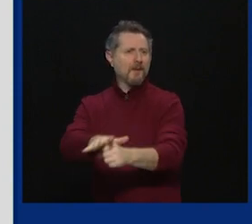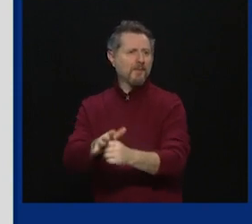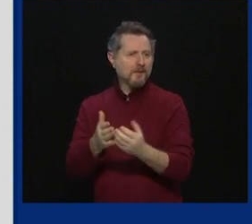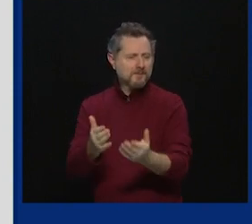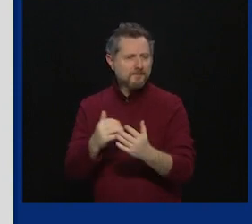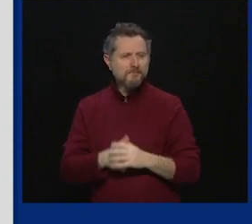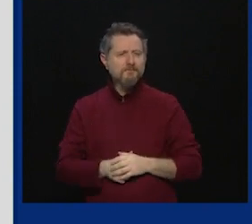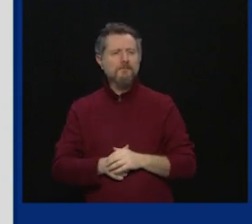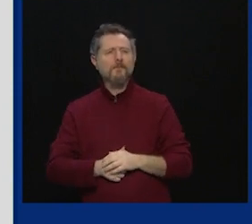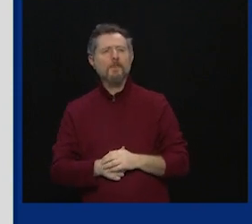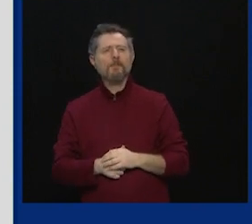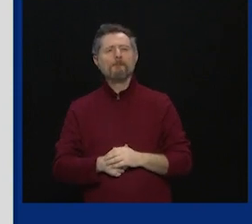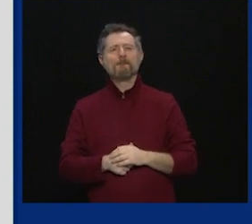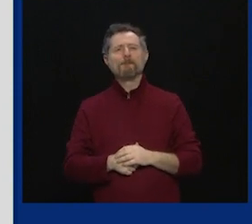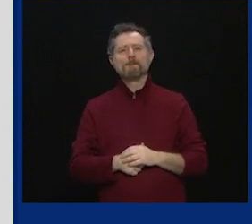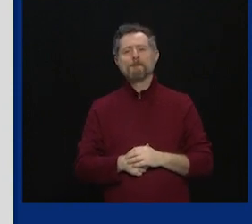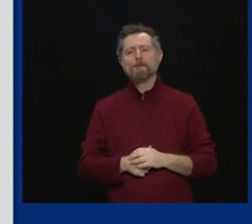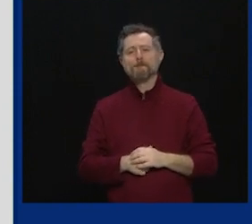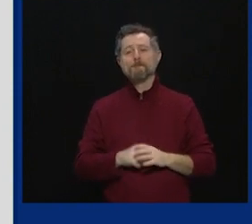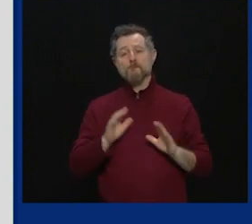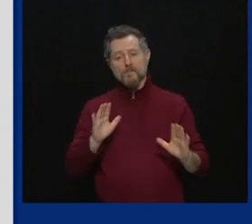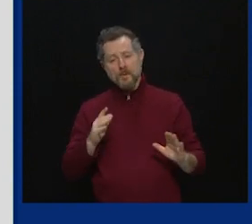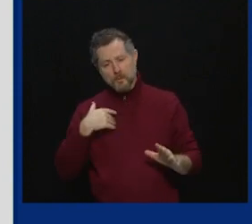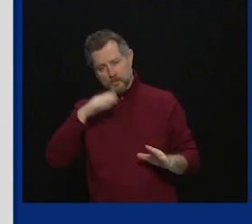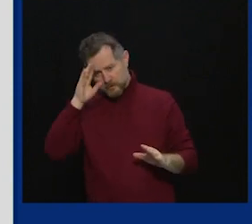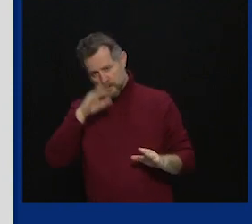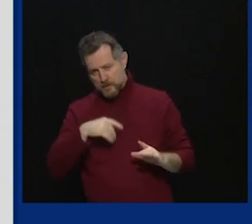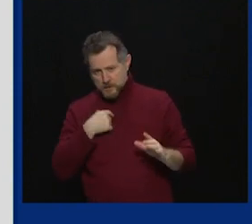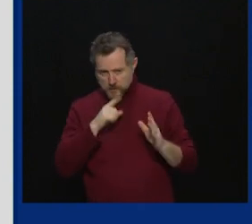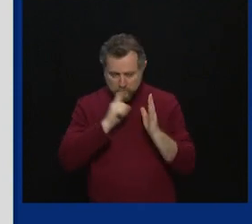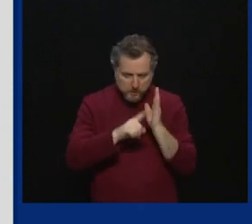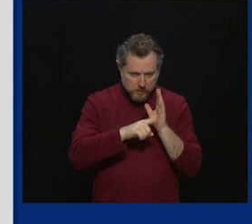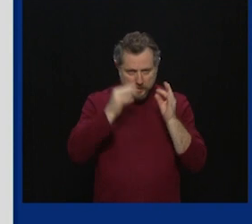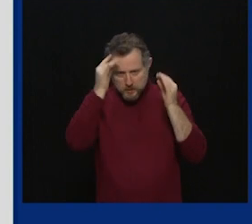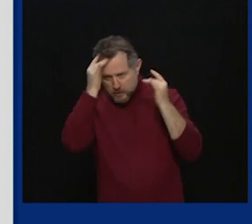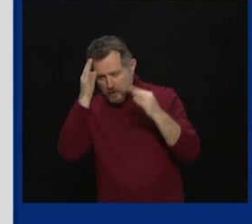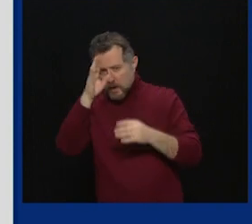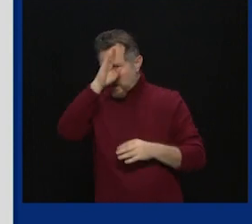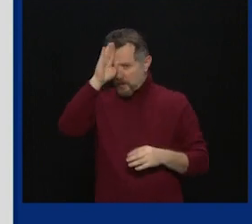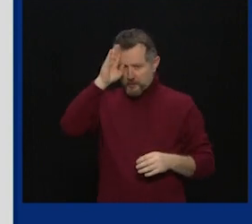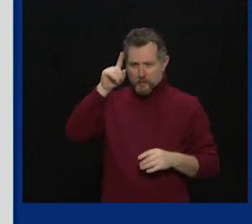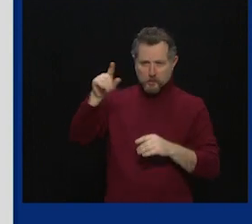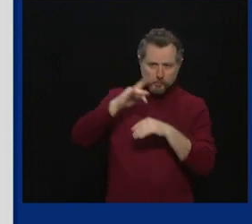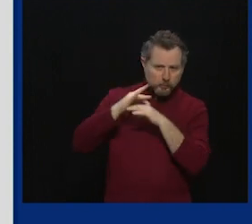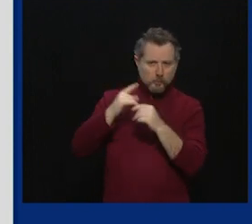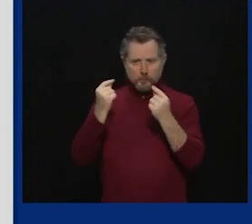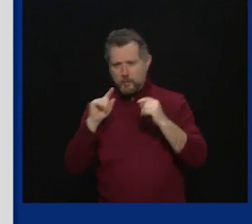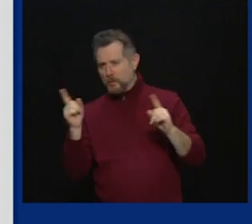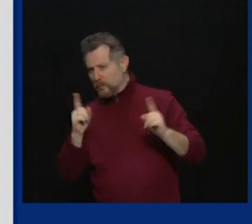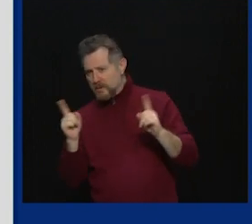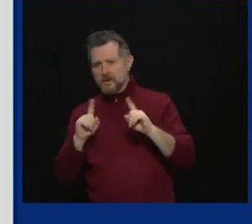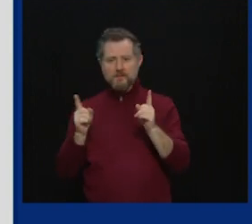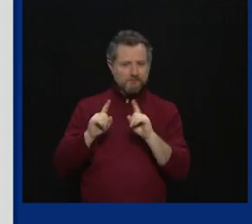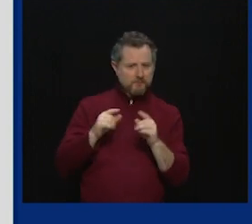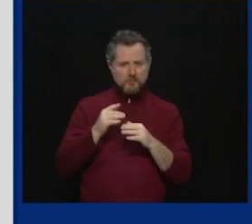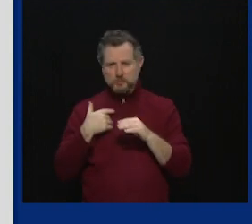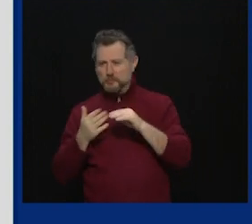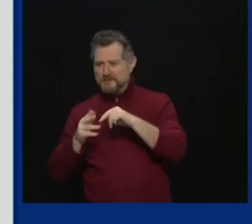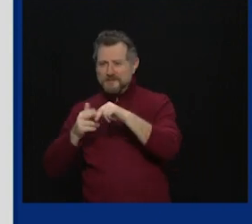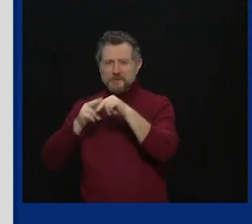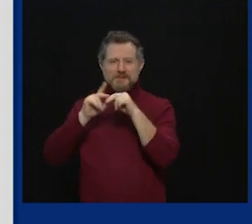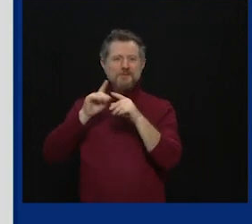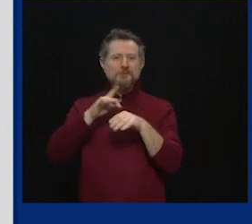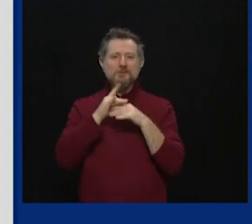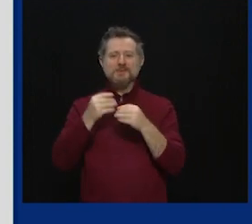Again, you know, I stay up late at night thinking about hospital capacity and how we can continue to increase capacity and make sure people get